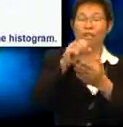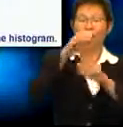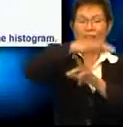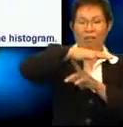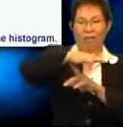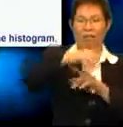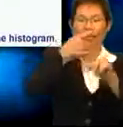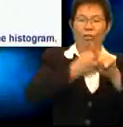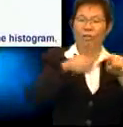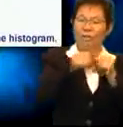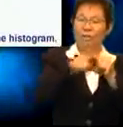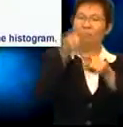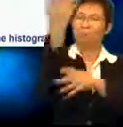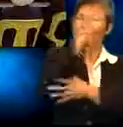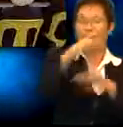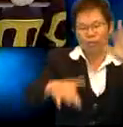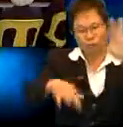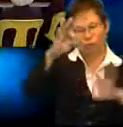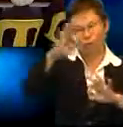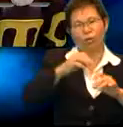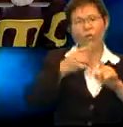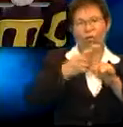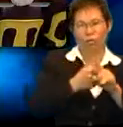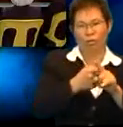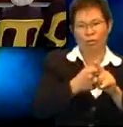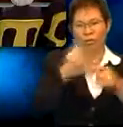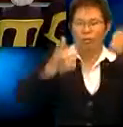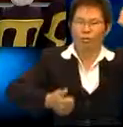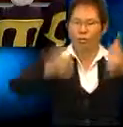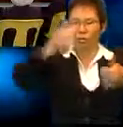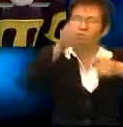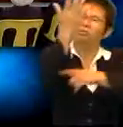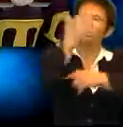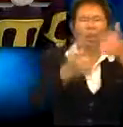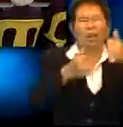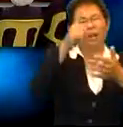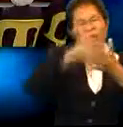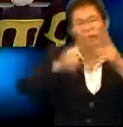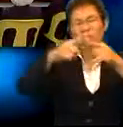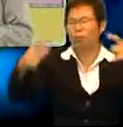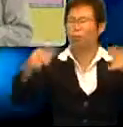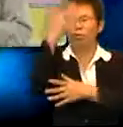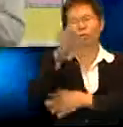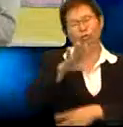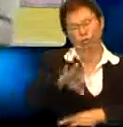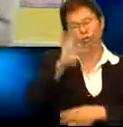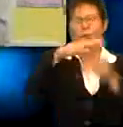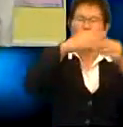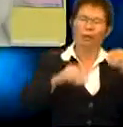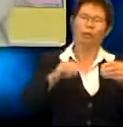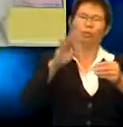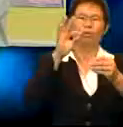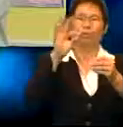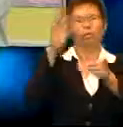Collect 50 leaves from the same tree. You can choose from any type of tree of your choice, either a mango